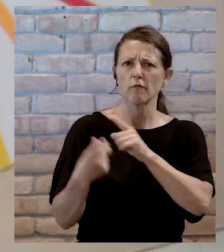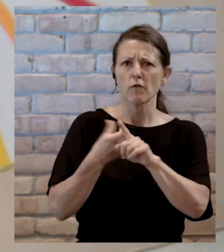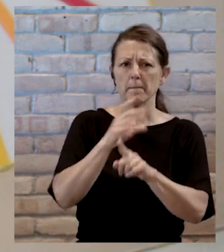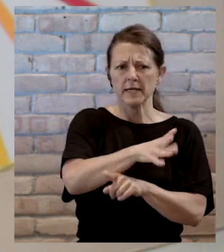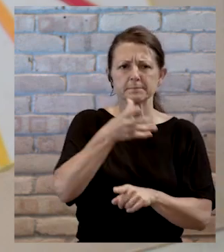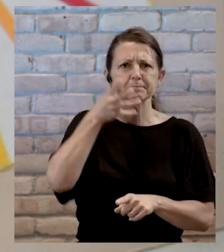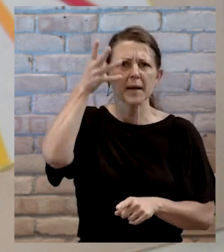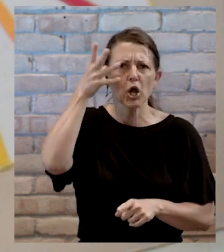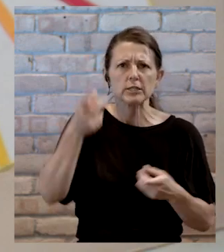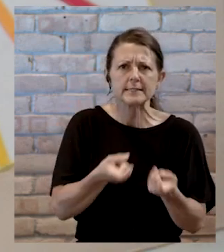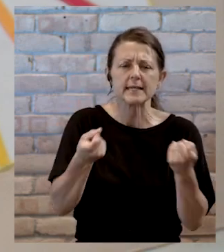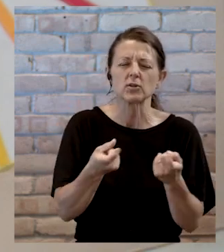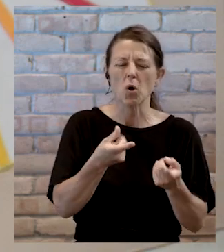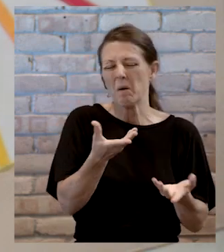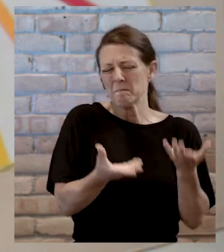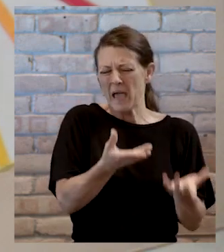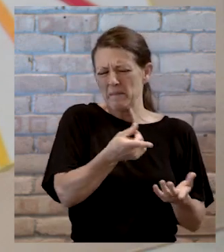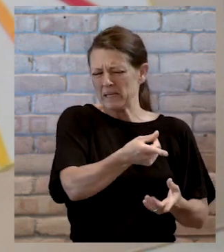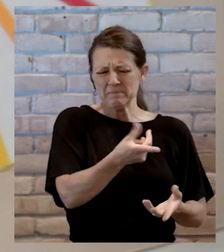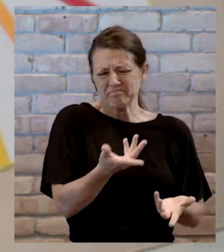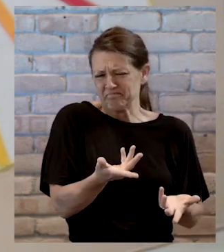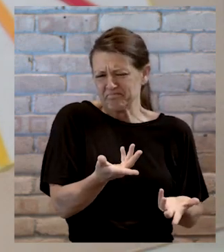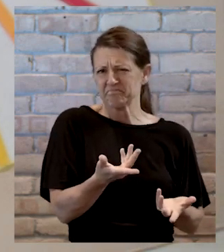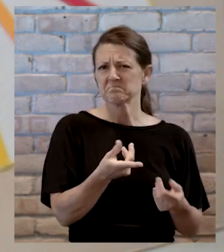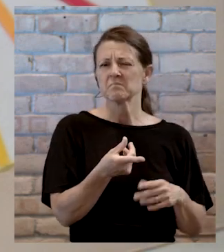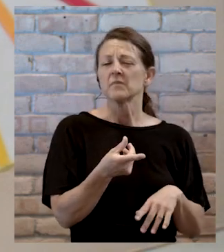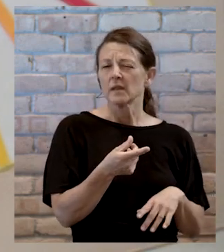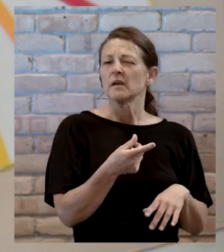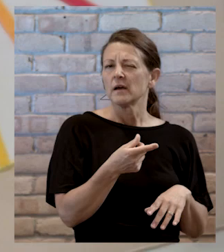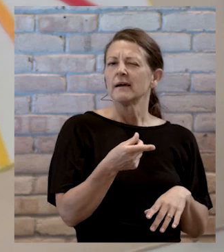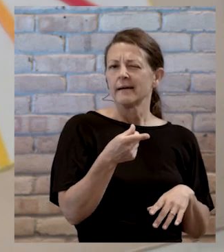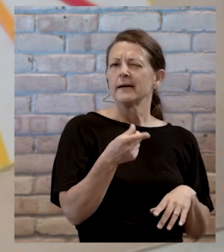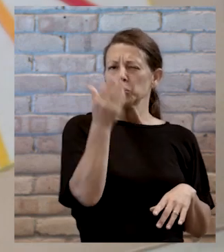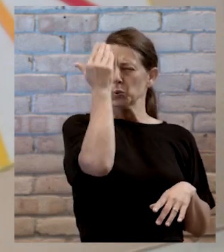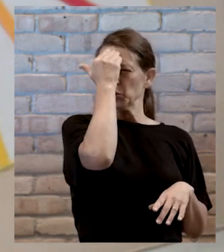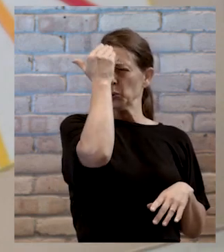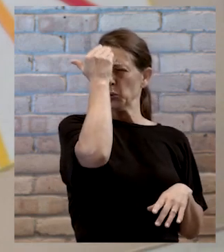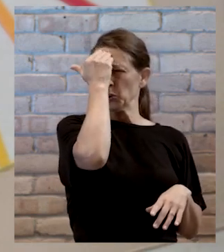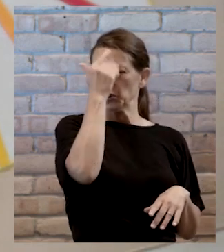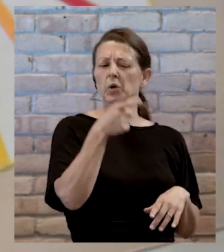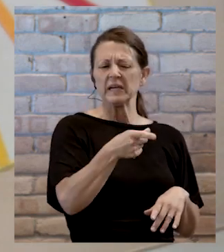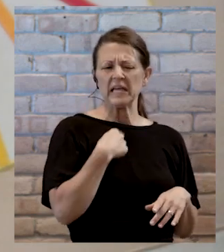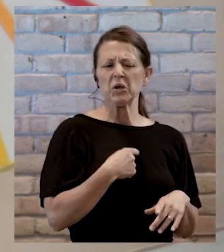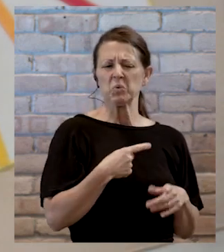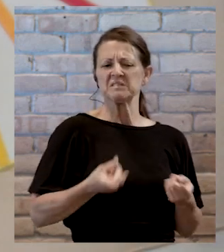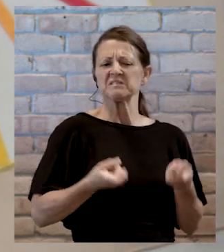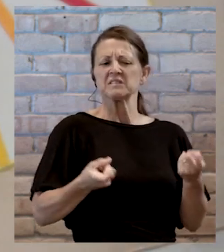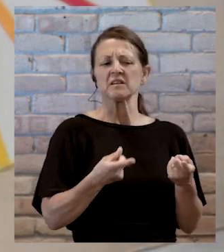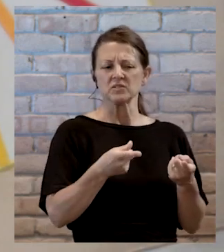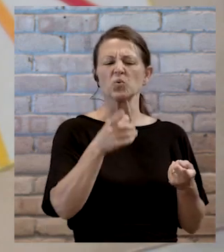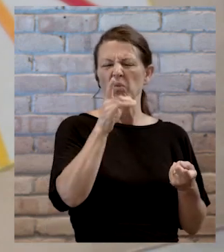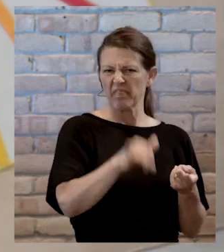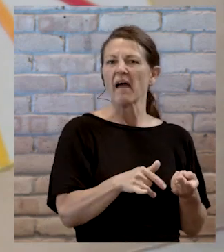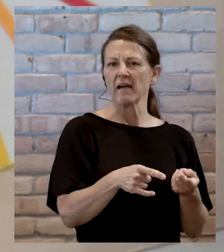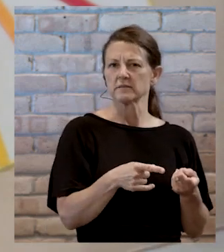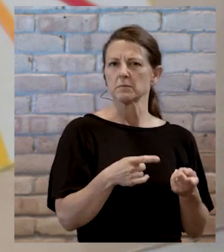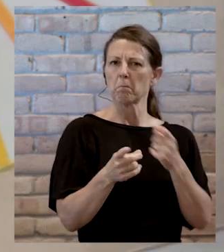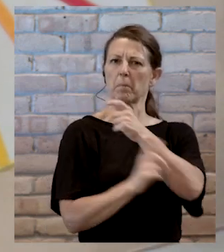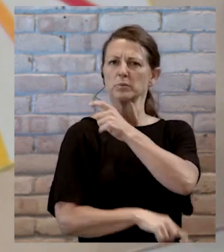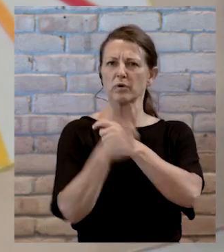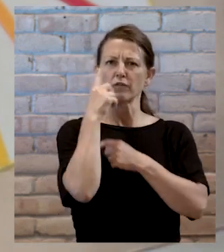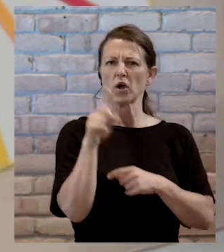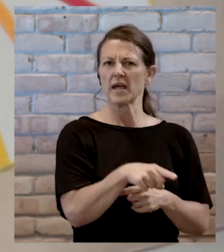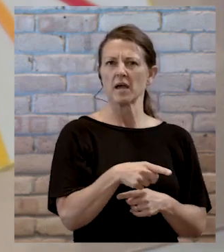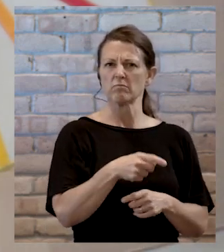he must have been known that he was going to do something wrong in his life, so he was being punished for that.